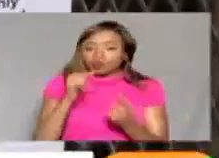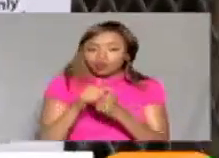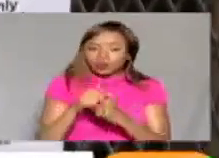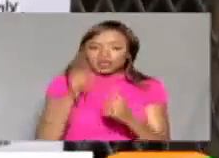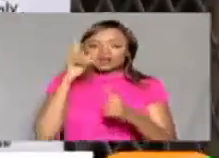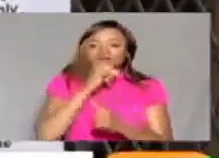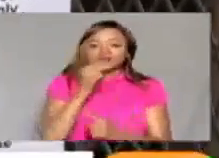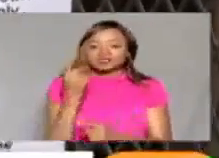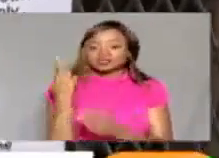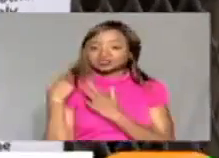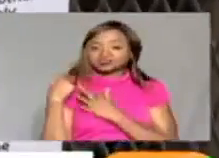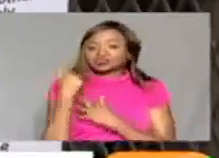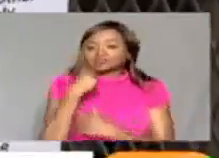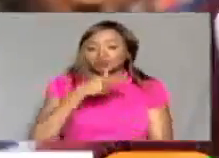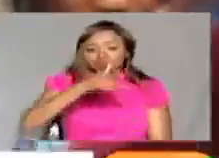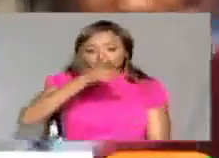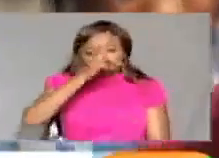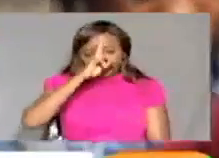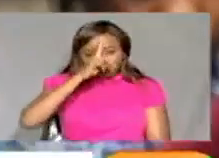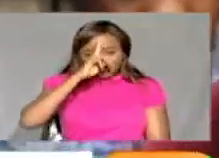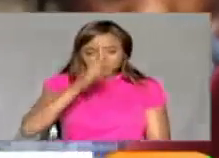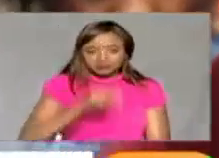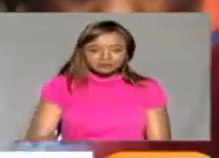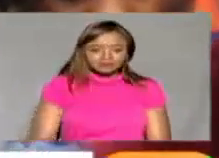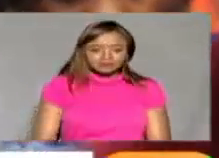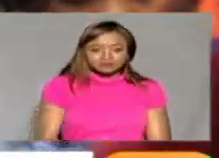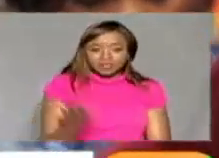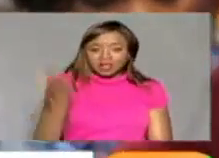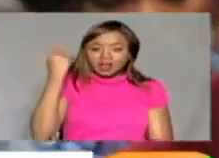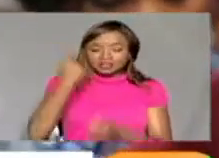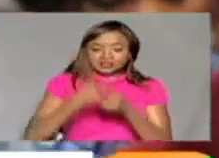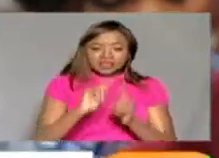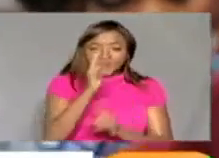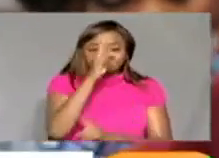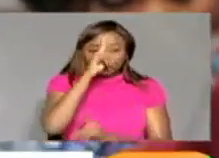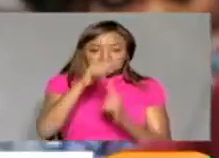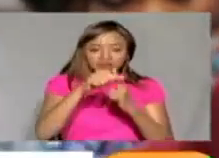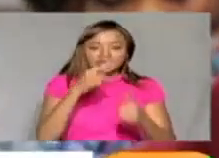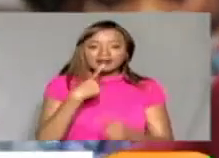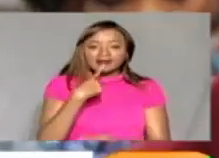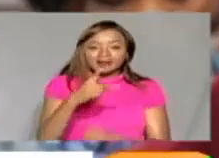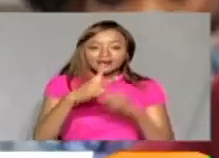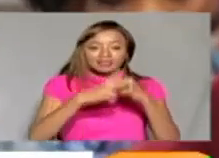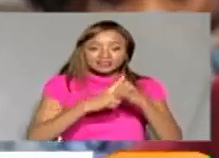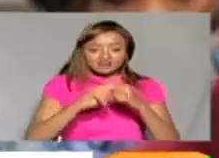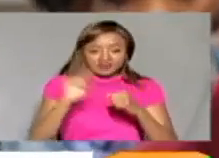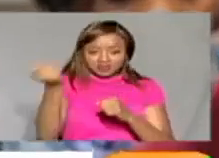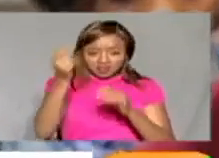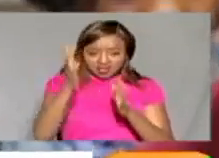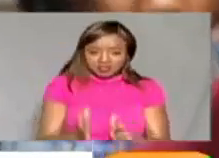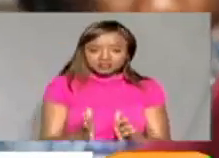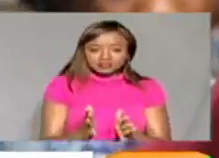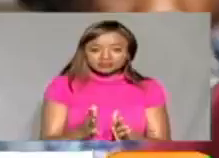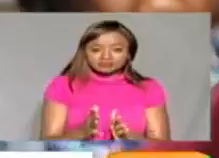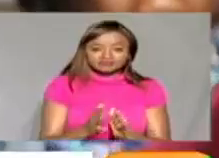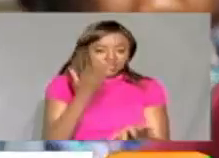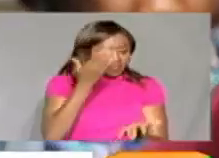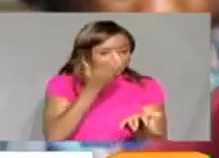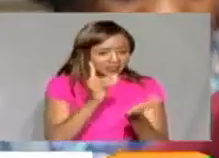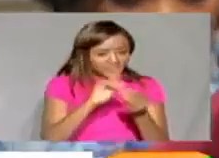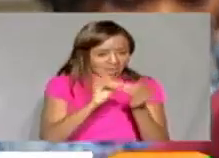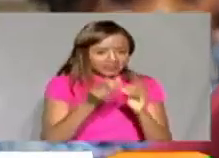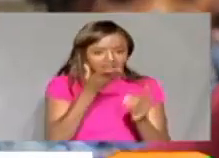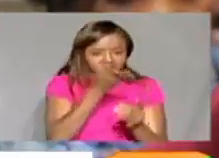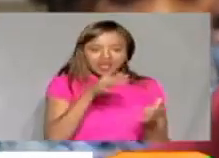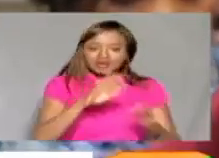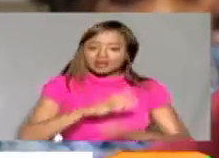to police bullets. Last year, the police killed 107 Kenyans, according to Missing Voices, verified data. That